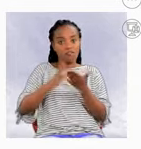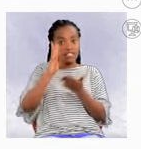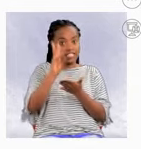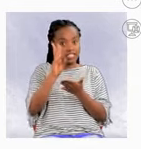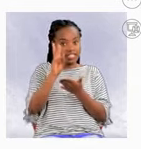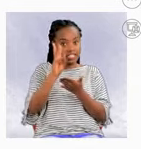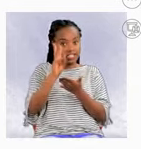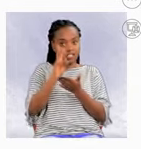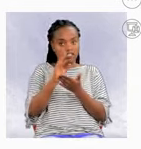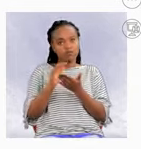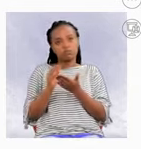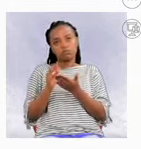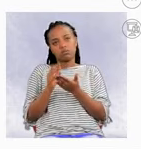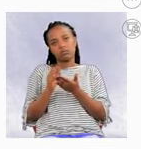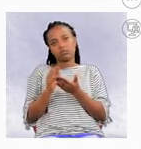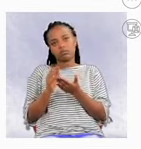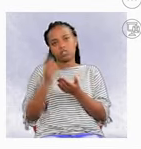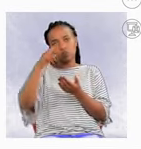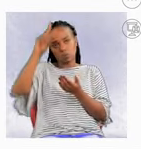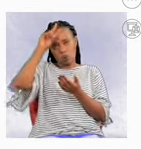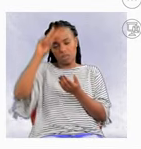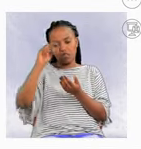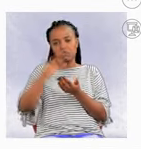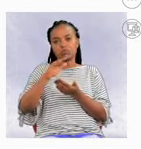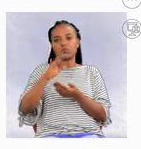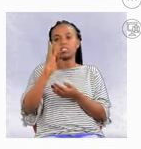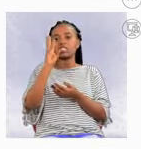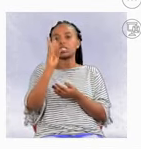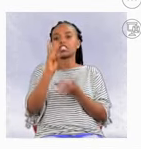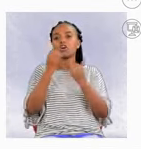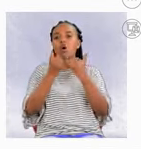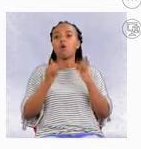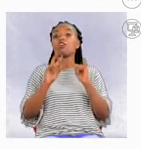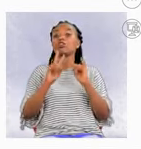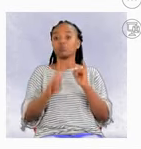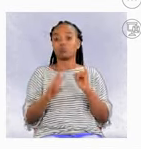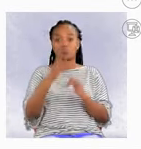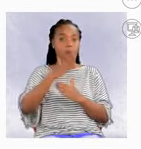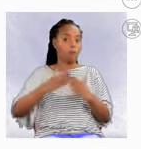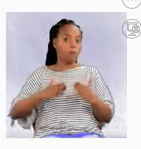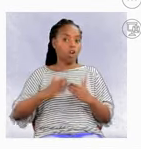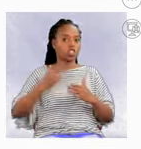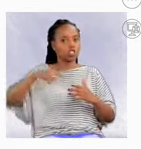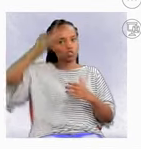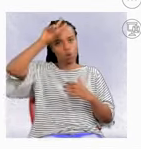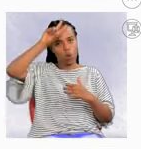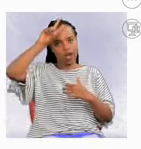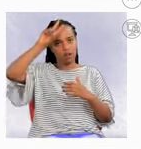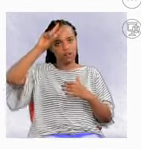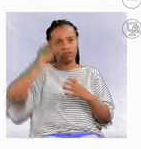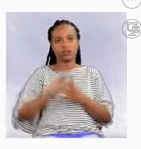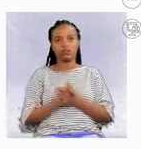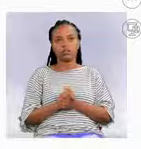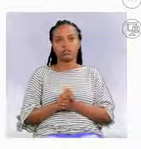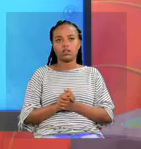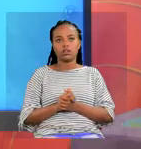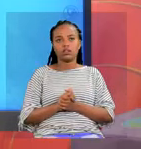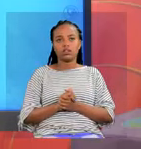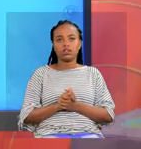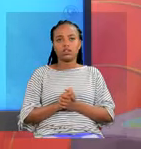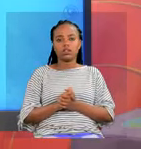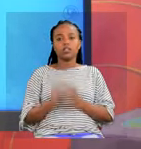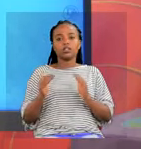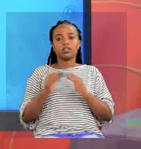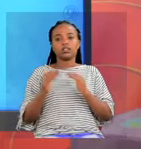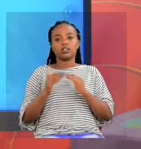term, squared. Therefore, here it is 6 over 2 squared